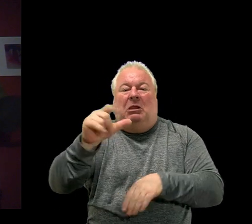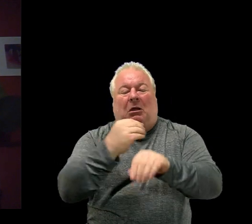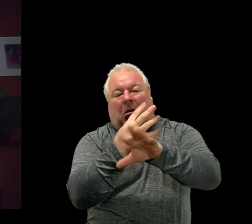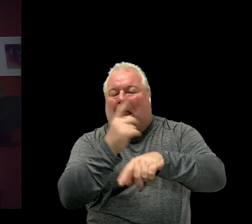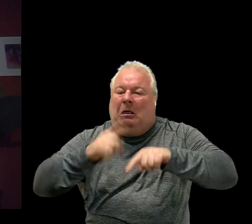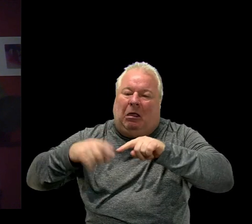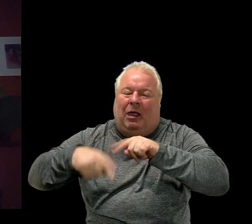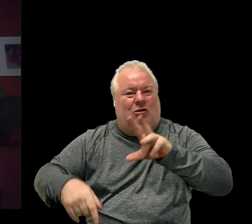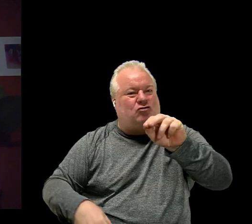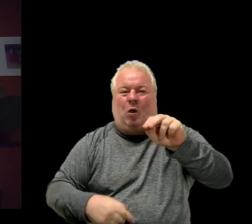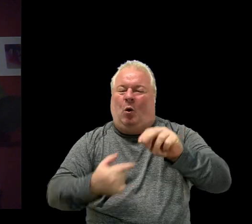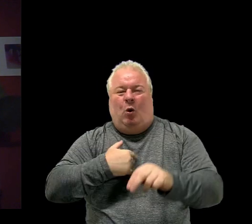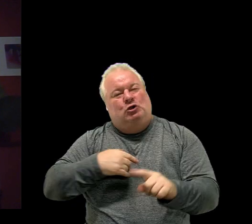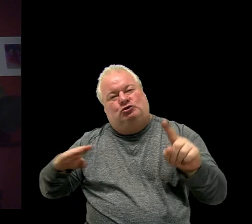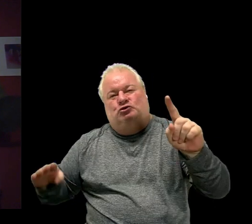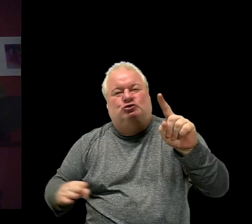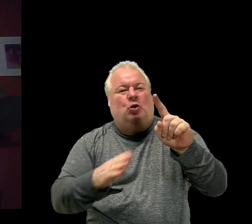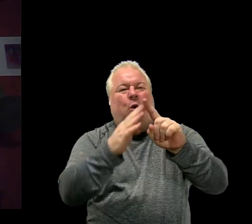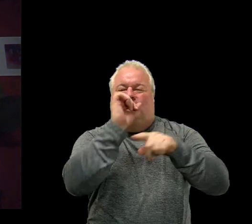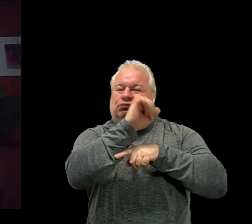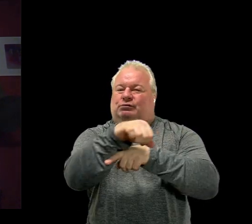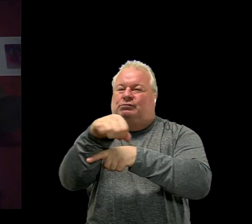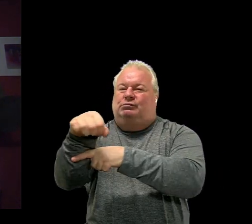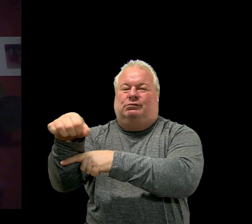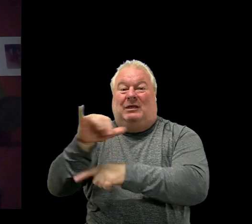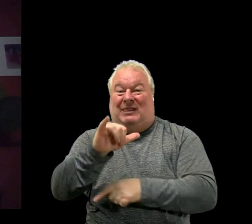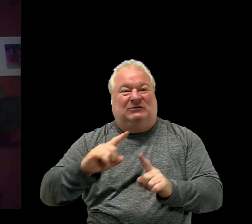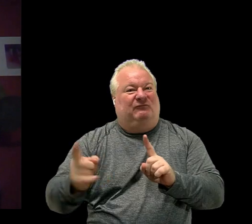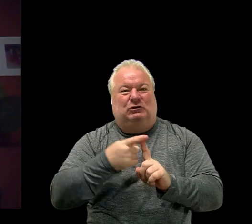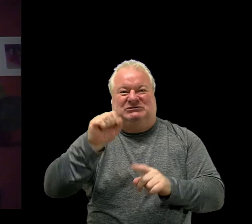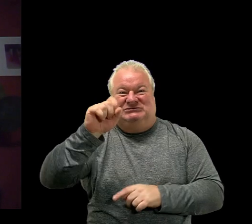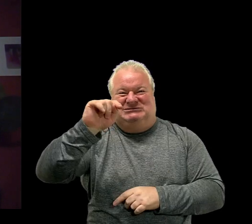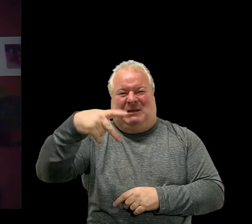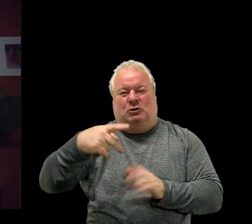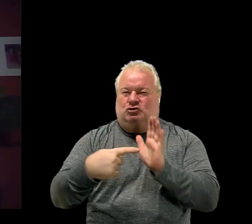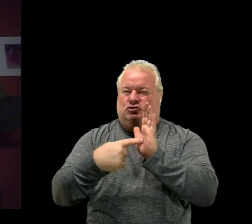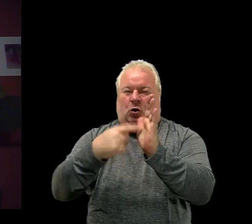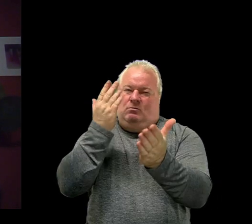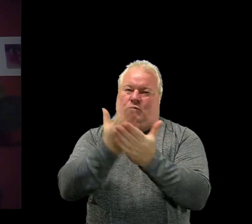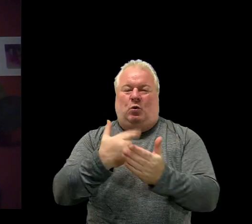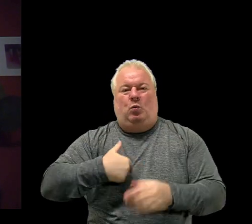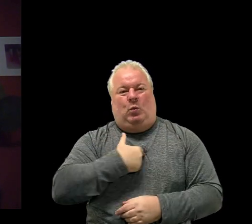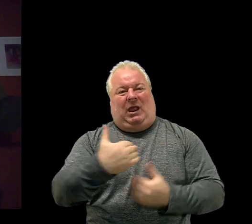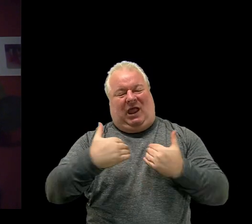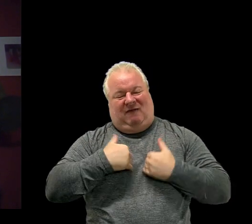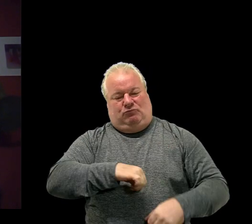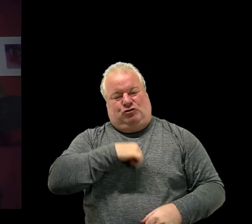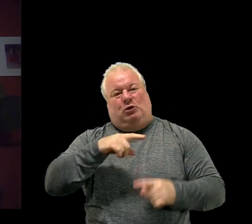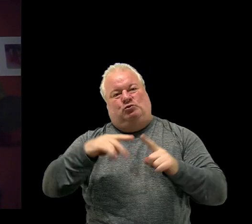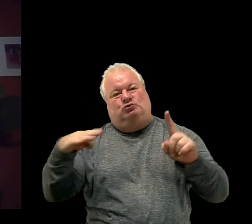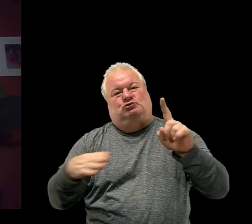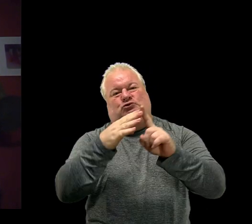are soaring through this, and this is the first step in showing our soaring pride.